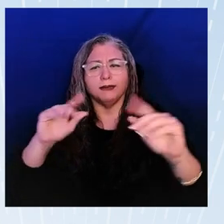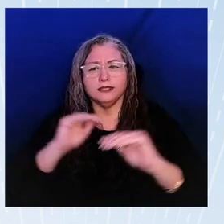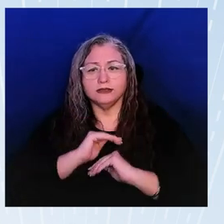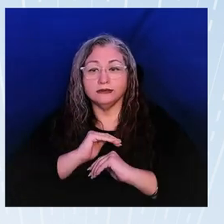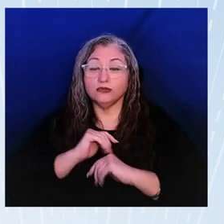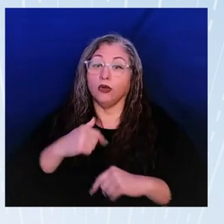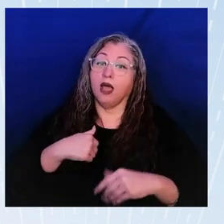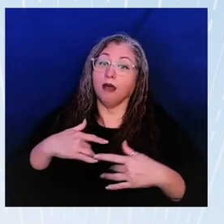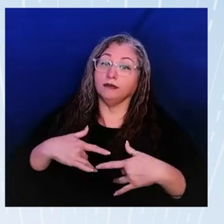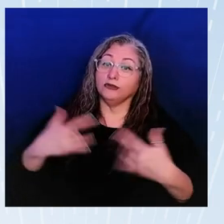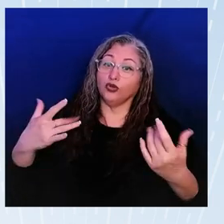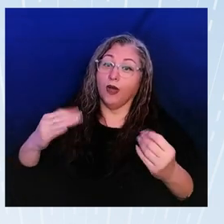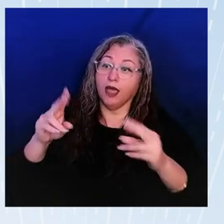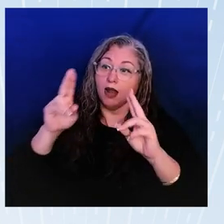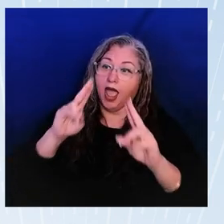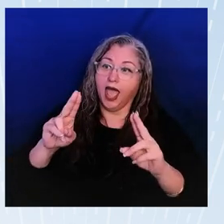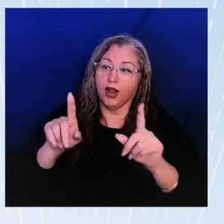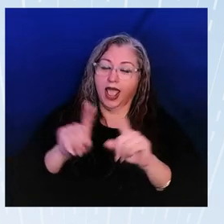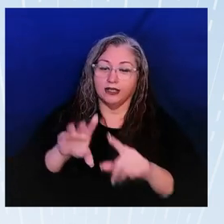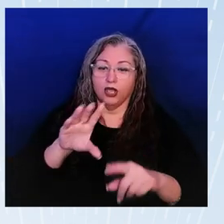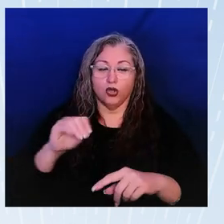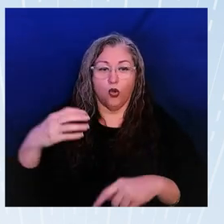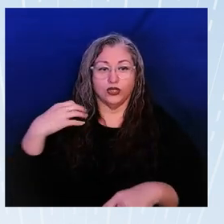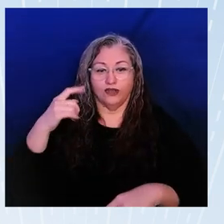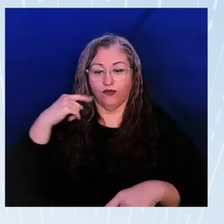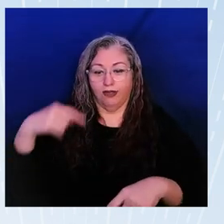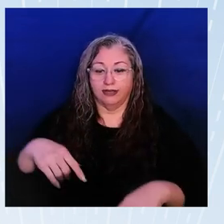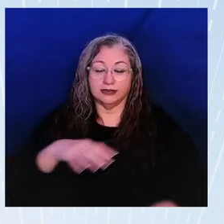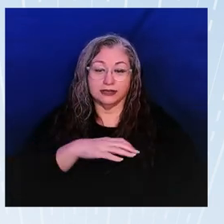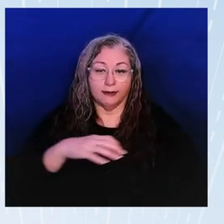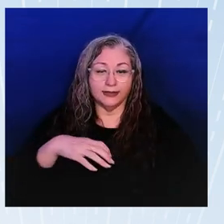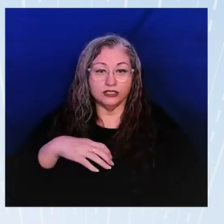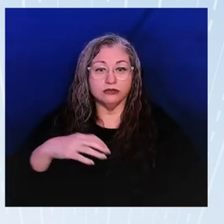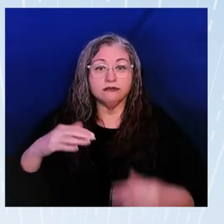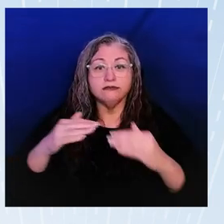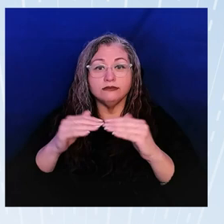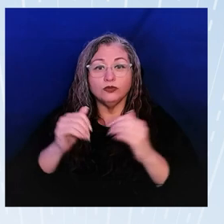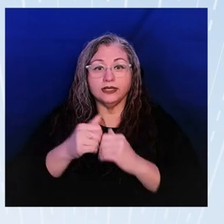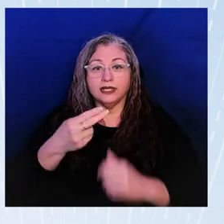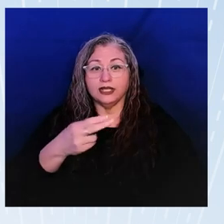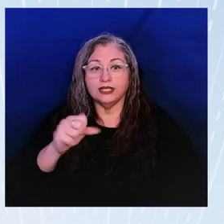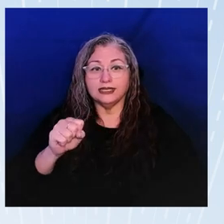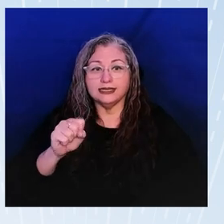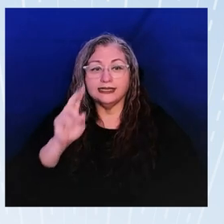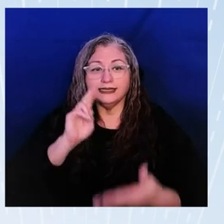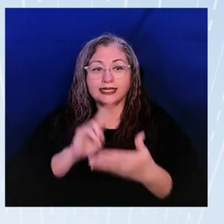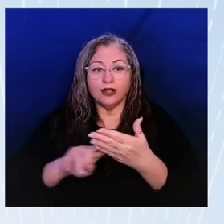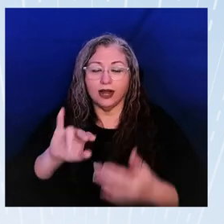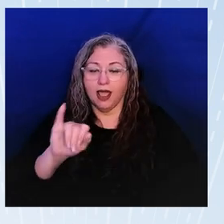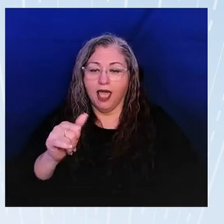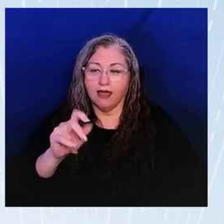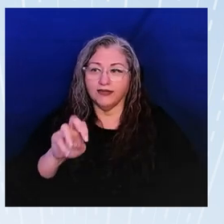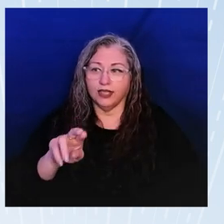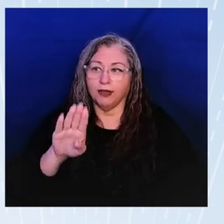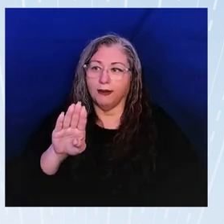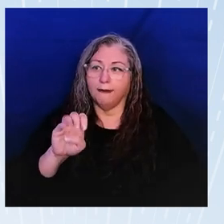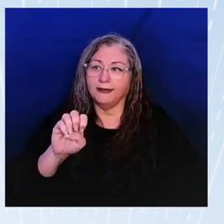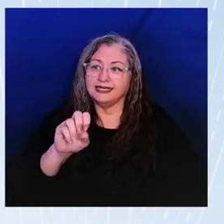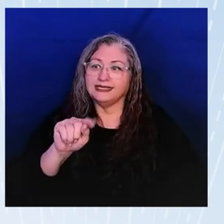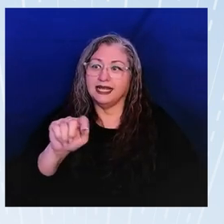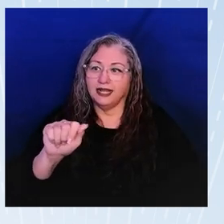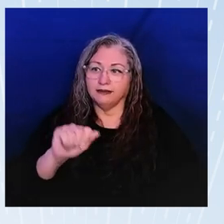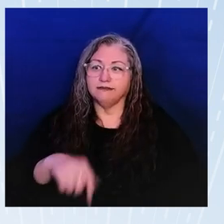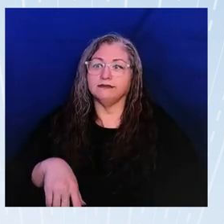and honor to serve as co-chair of this commission alongside HHS Secretary Javier Becerra. I am